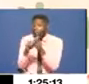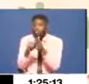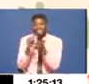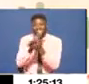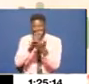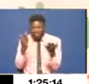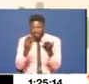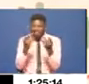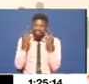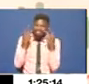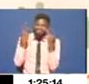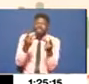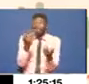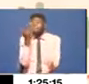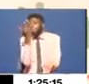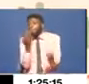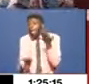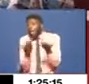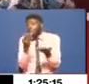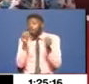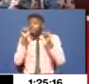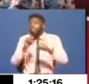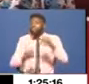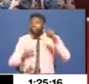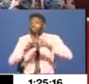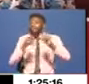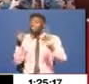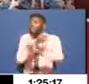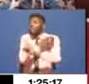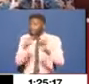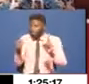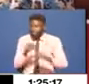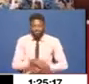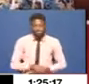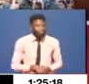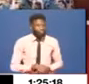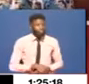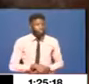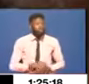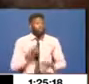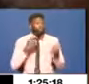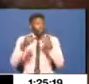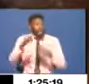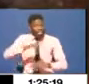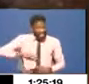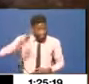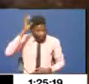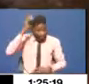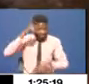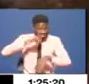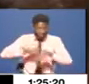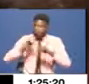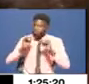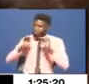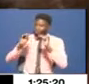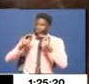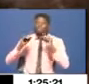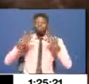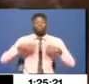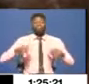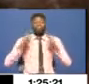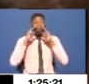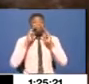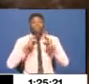to cause havoc. Speaking in Eldoret during a sensitization workshop of peace actors from Uasin-Gishu County,